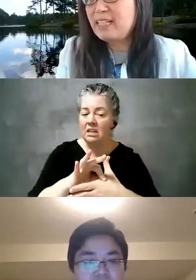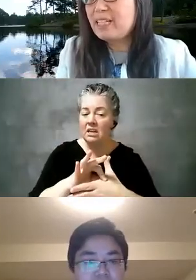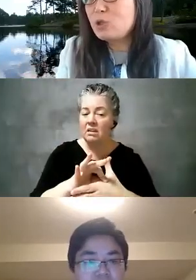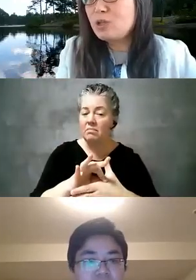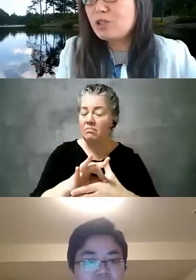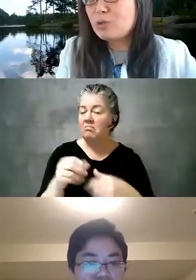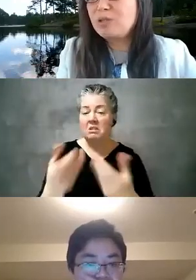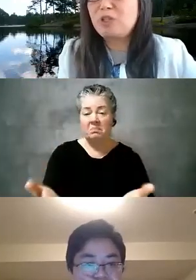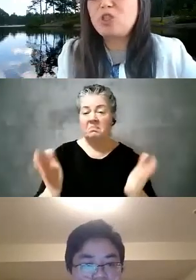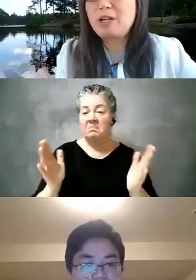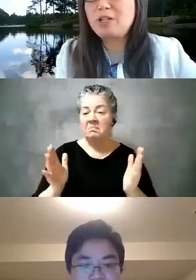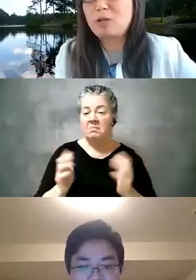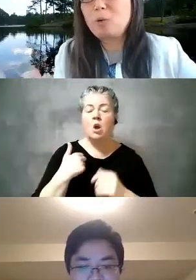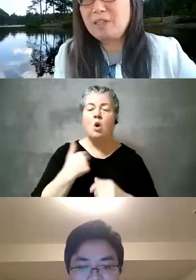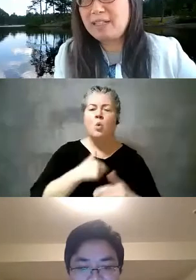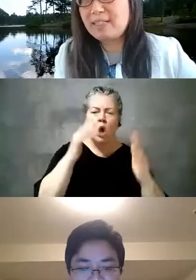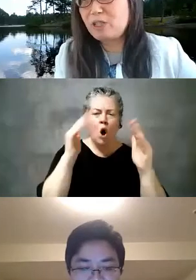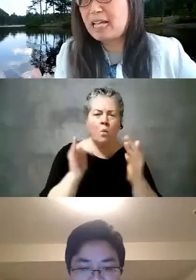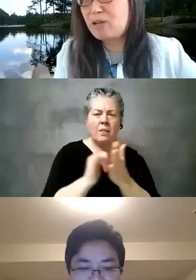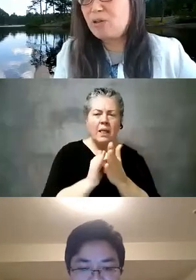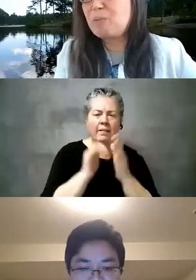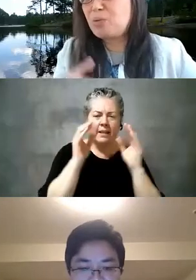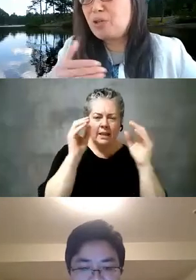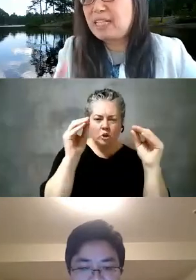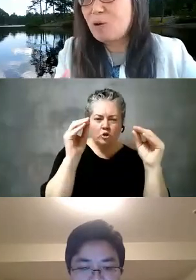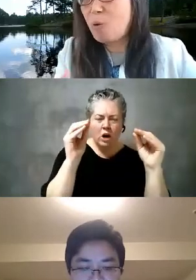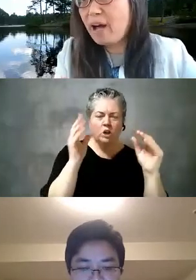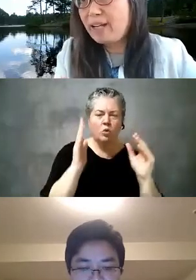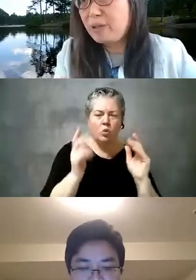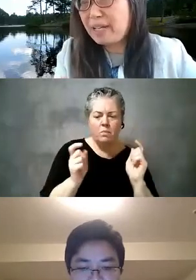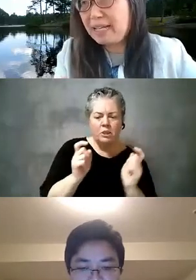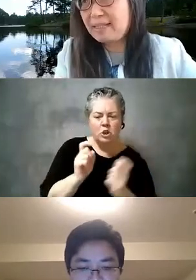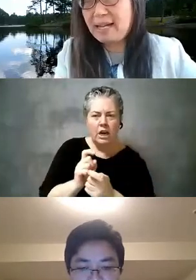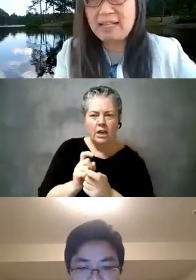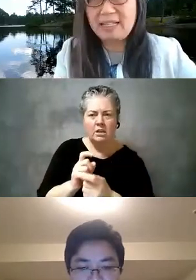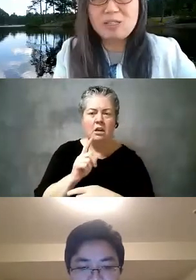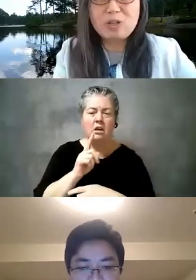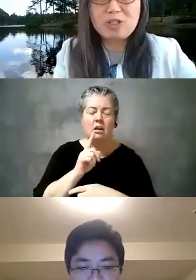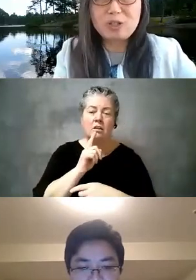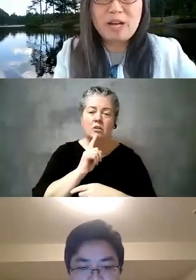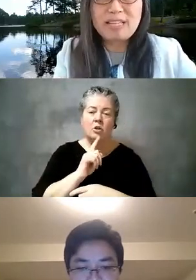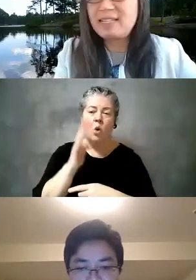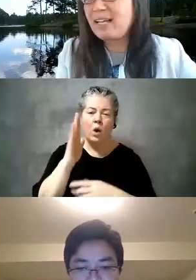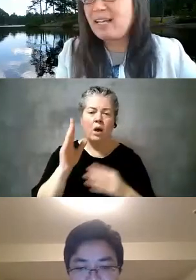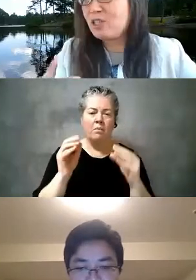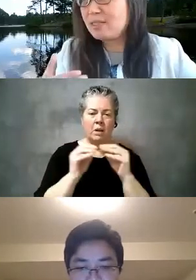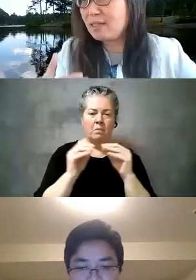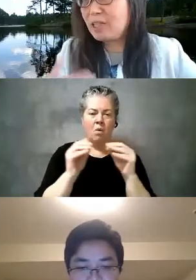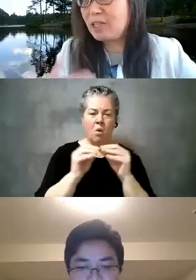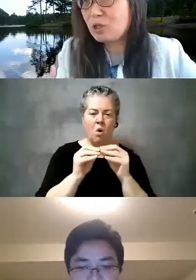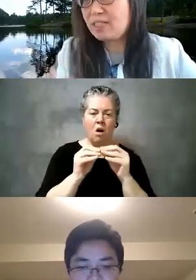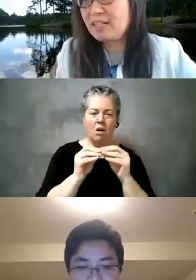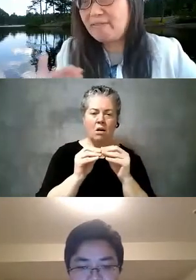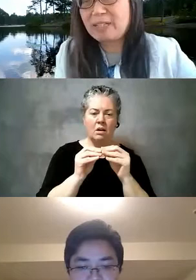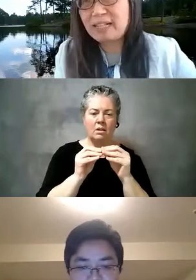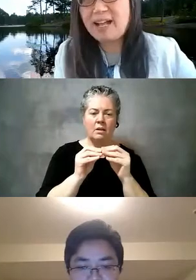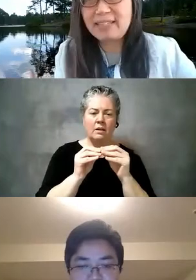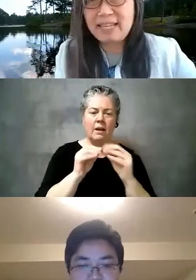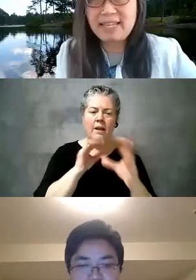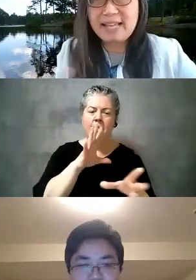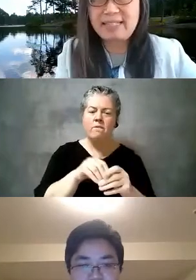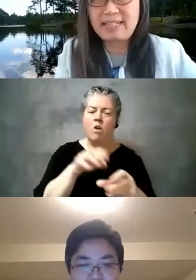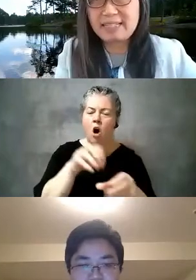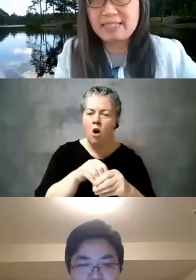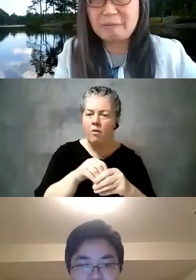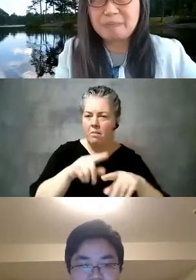that instruction will be changed accordingly, such that there will be more inquiry-based instruction rather than just teachers delivering